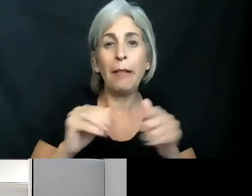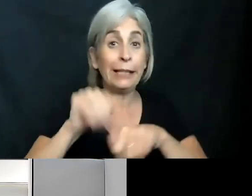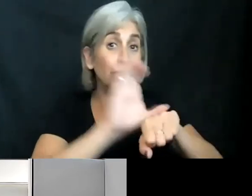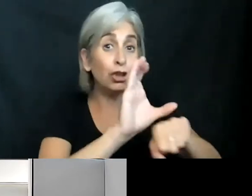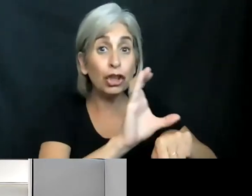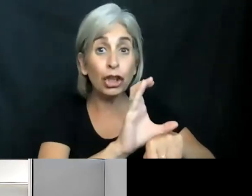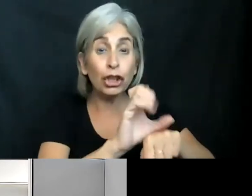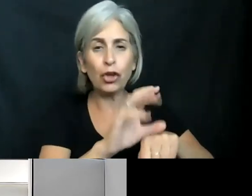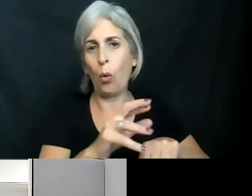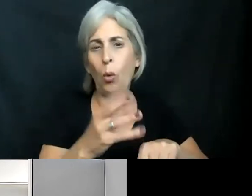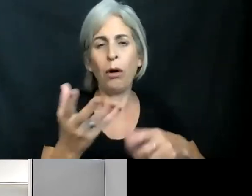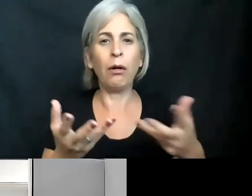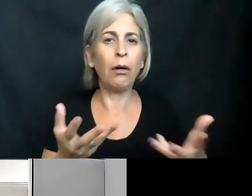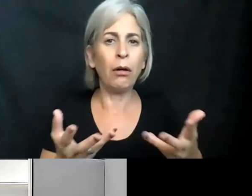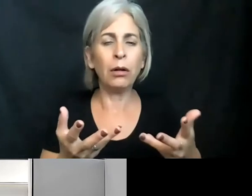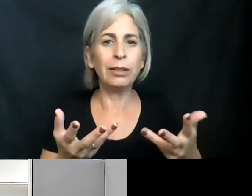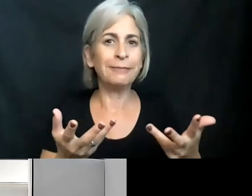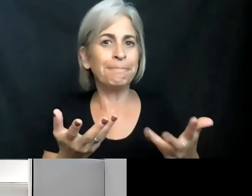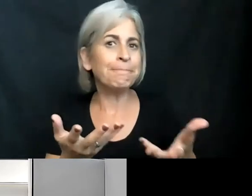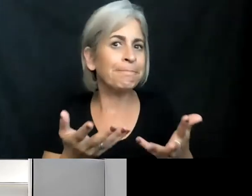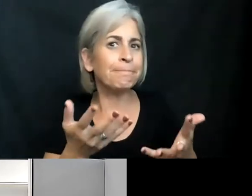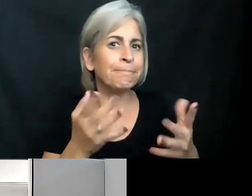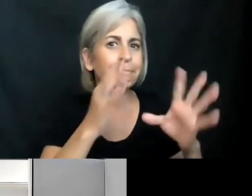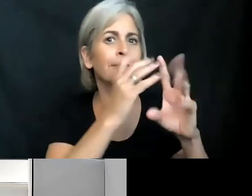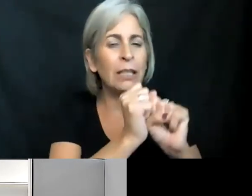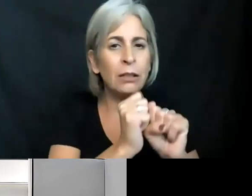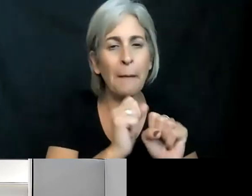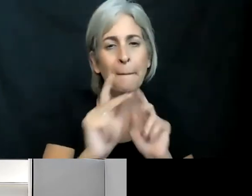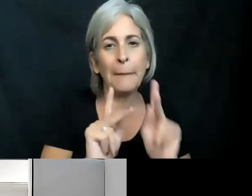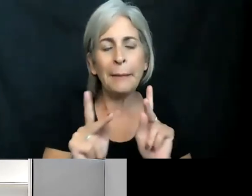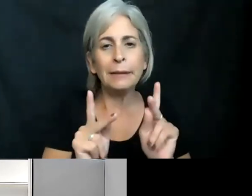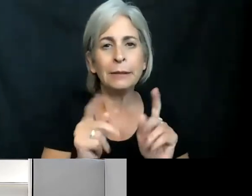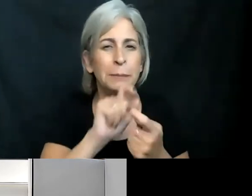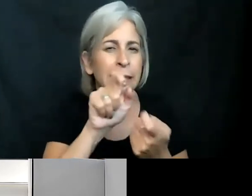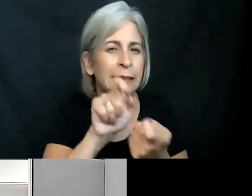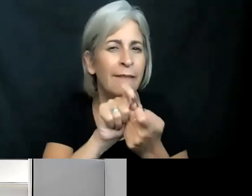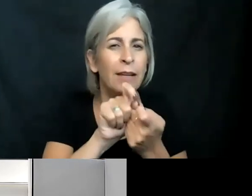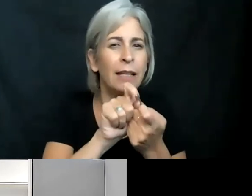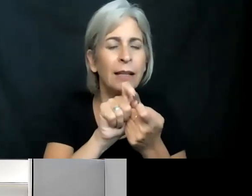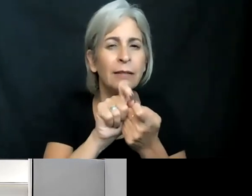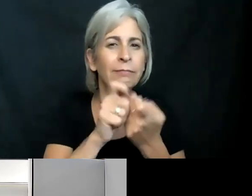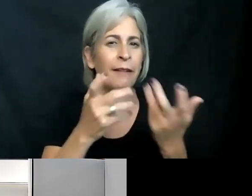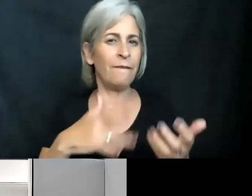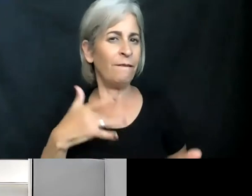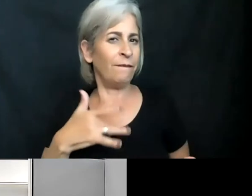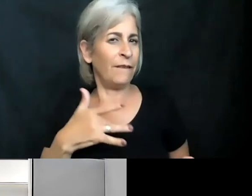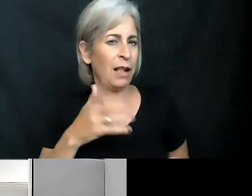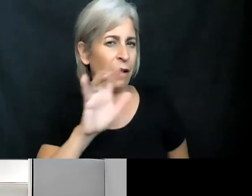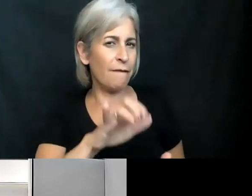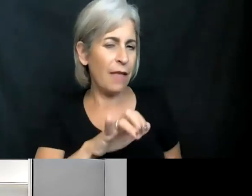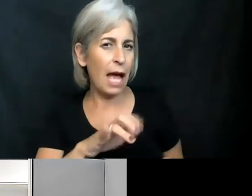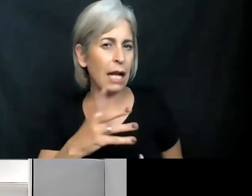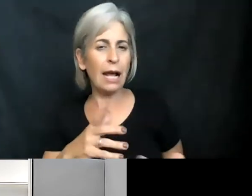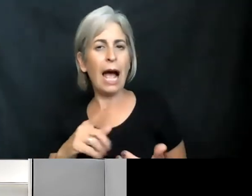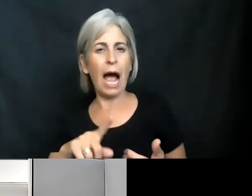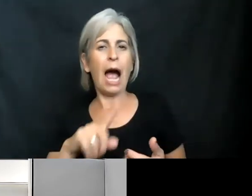something like that, trying to appeal to their certain, certain sense of that. So